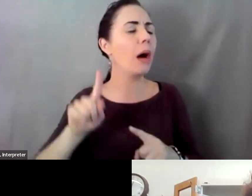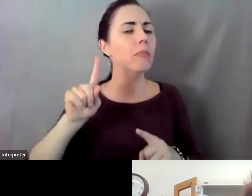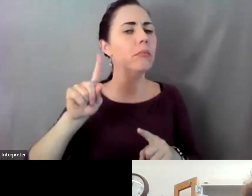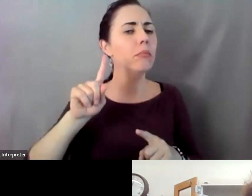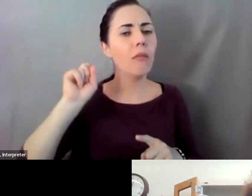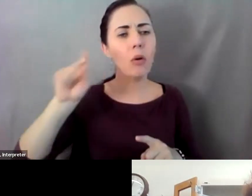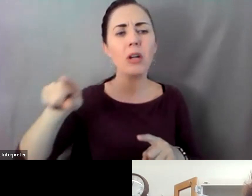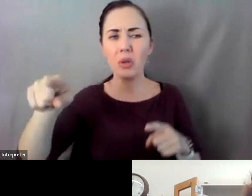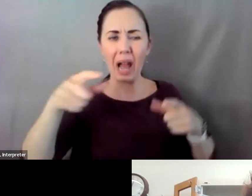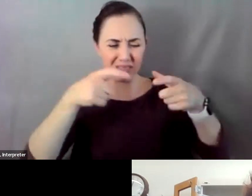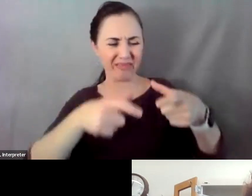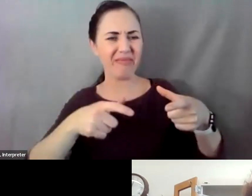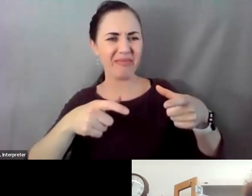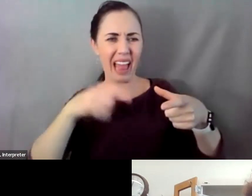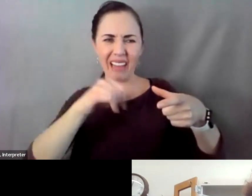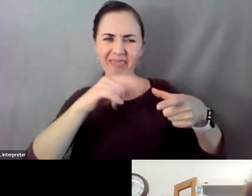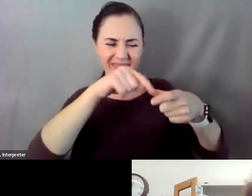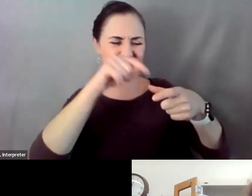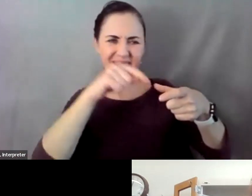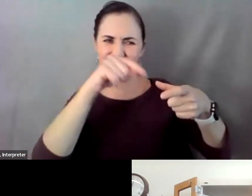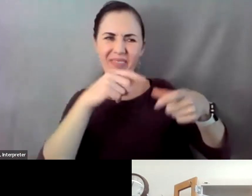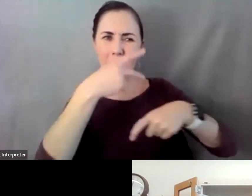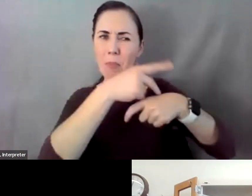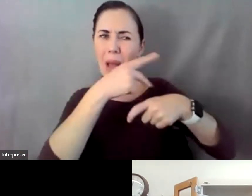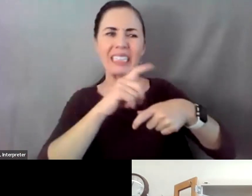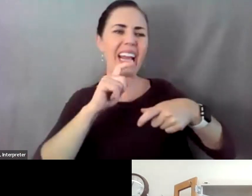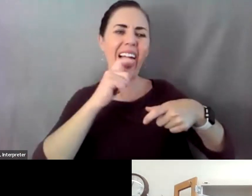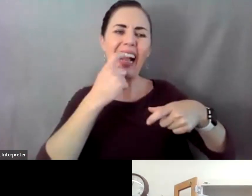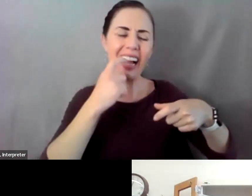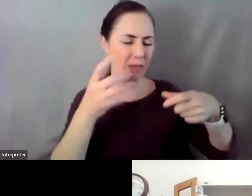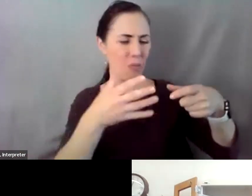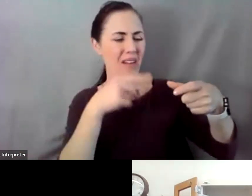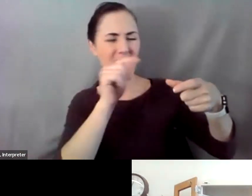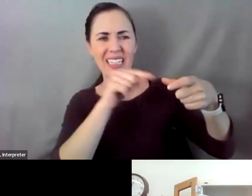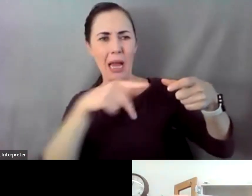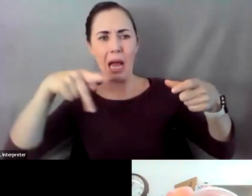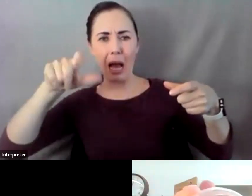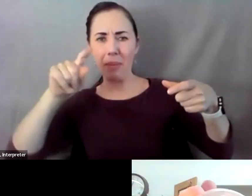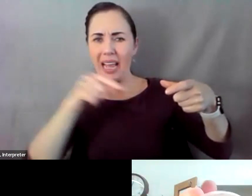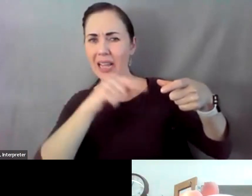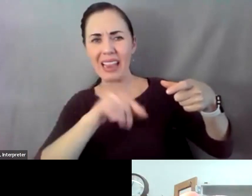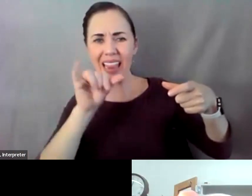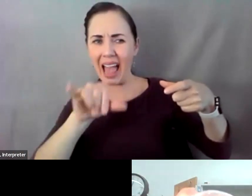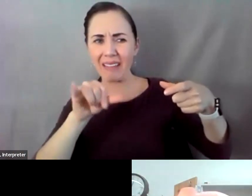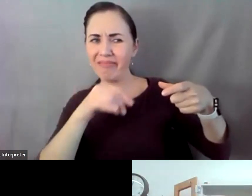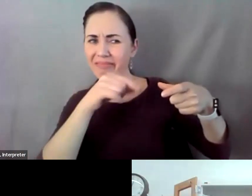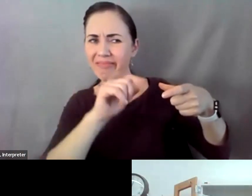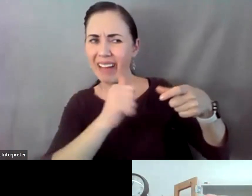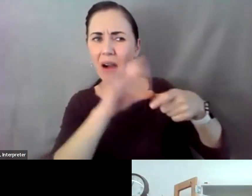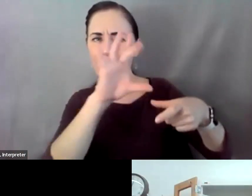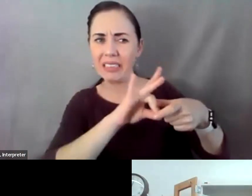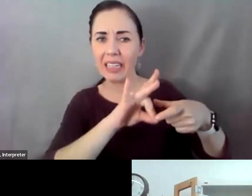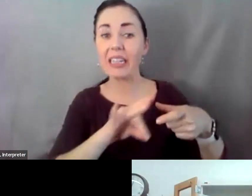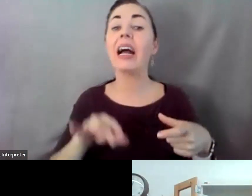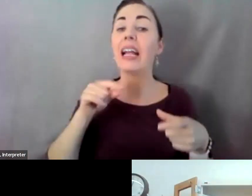that plate that you had? Because is that growing on something? What's going on? Yeah, so these plates are plates that have like a